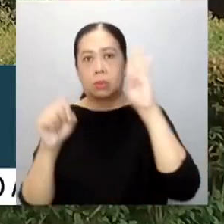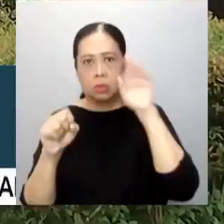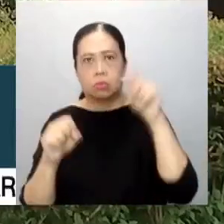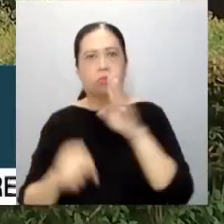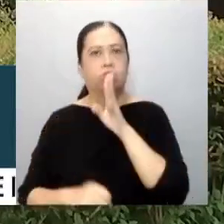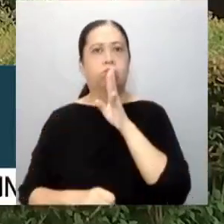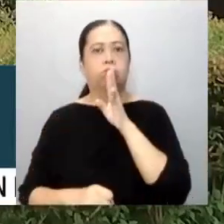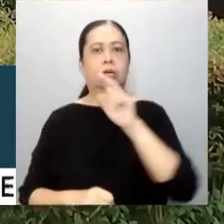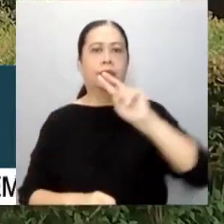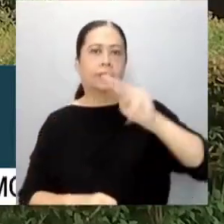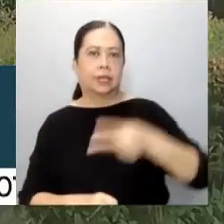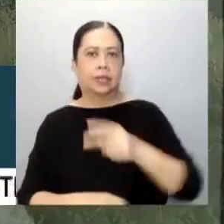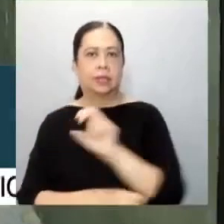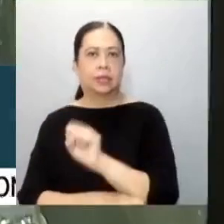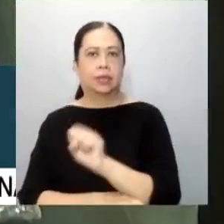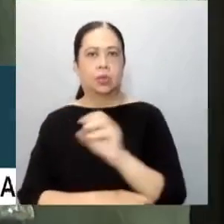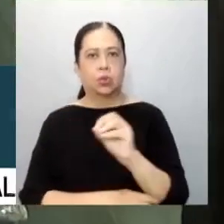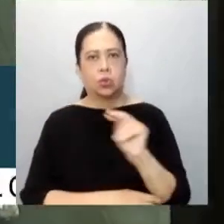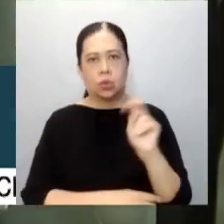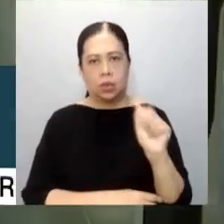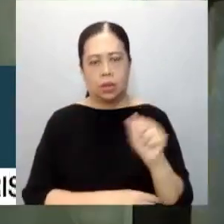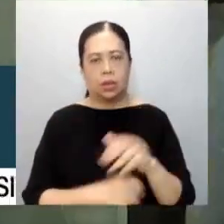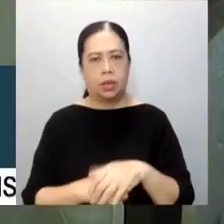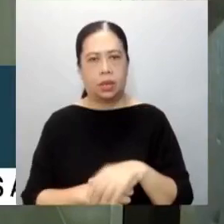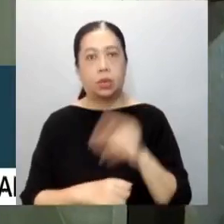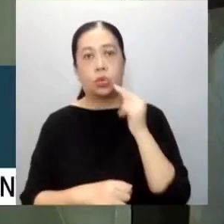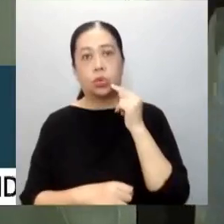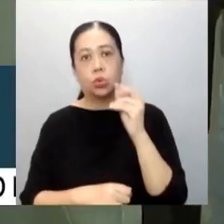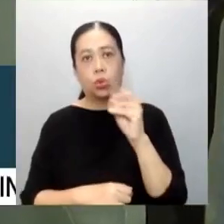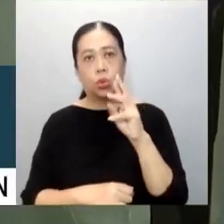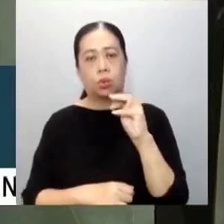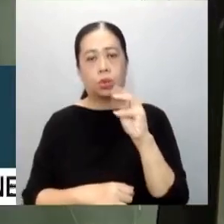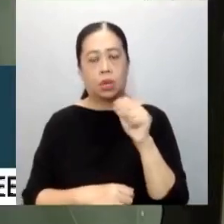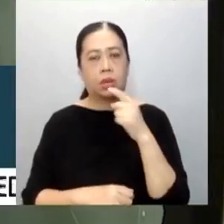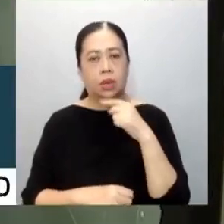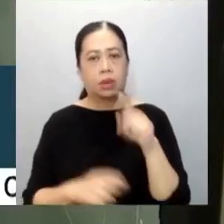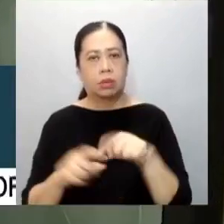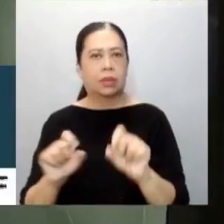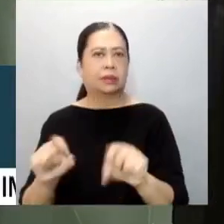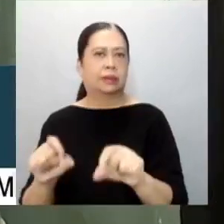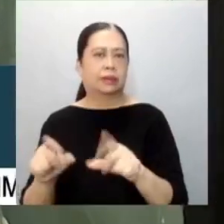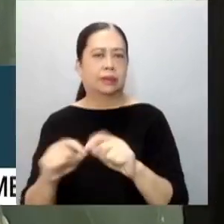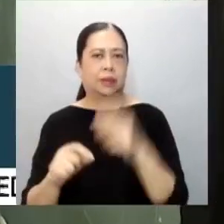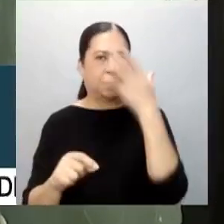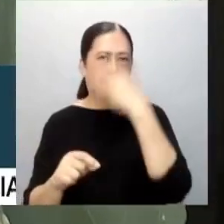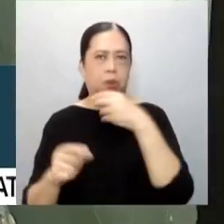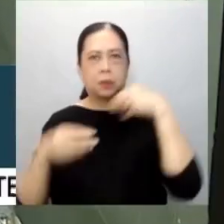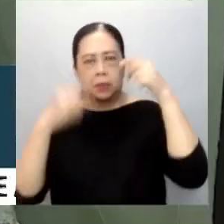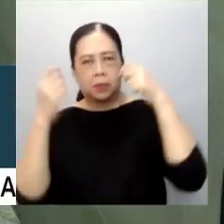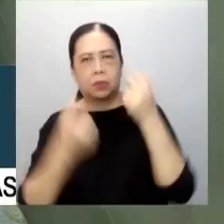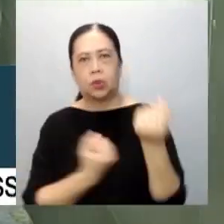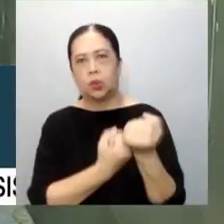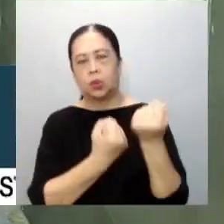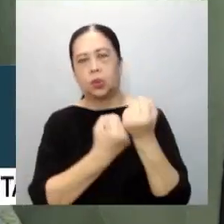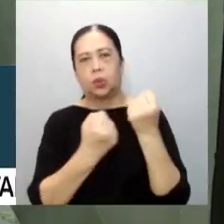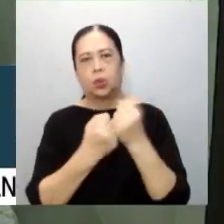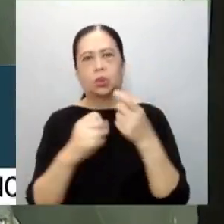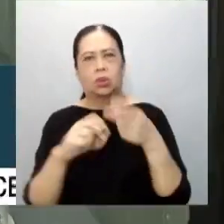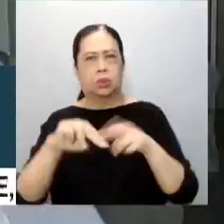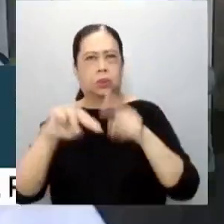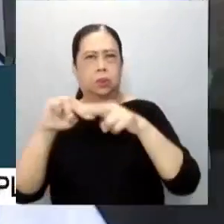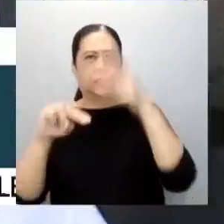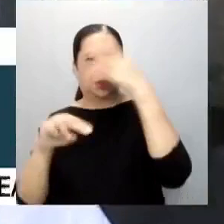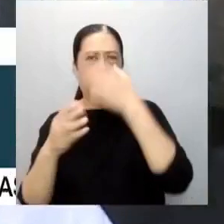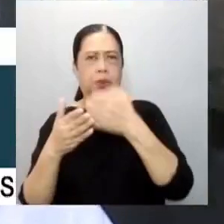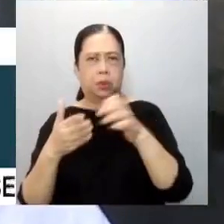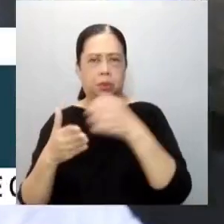second State of the Nation address. Norma sells beauty products to augment her husband's income so they can cope with inflation. Sa